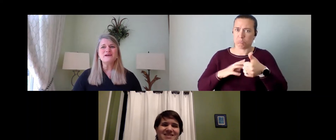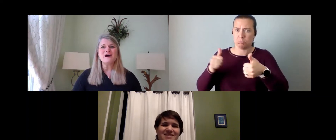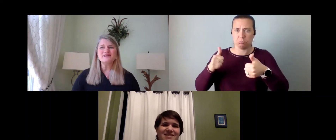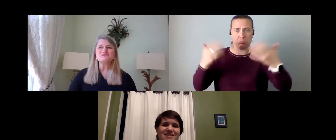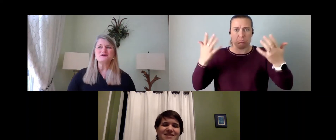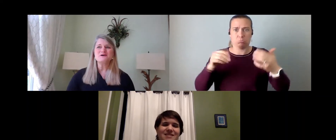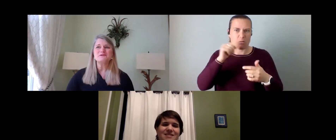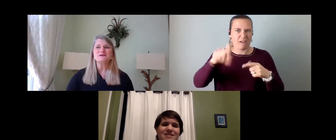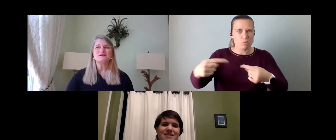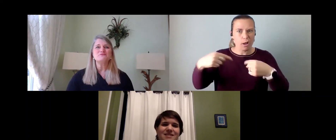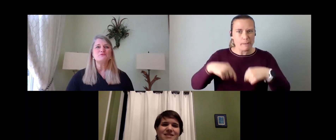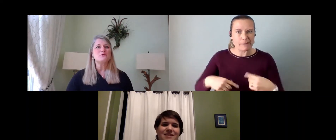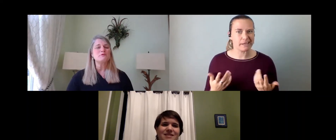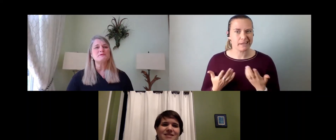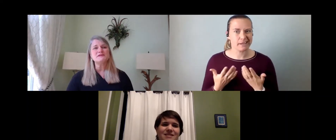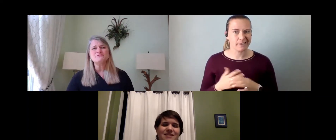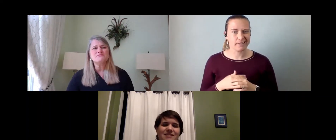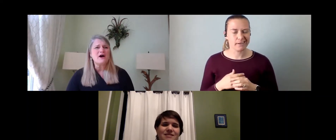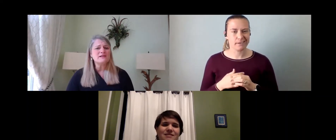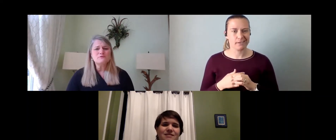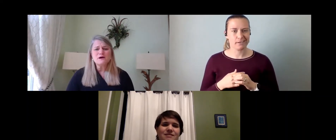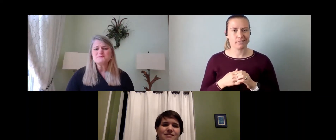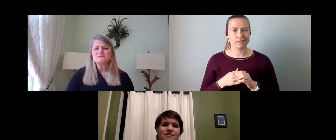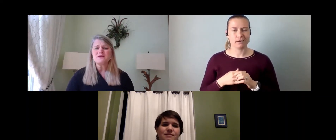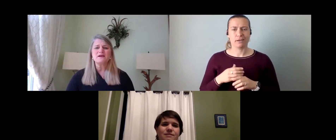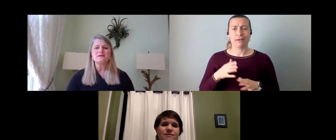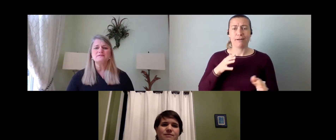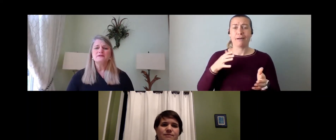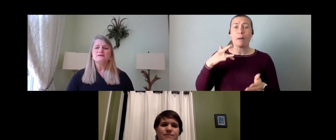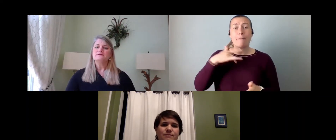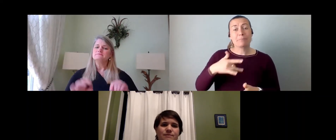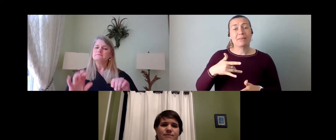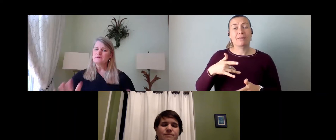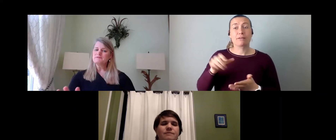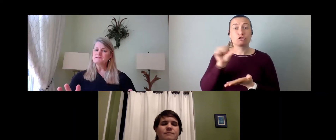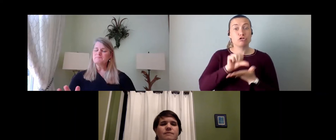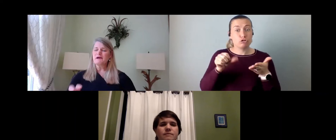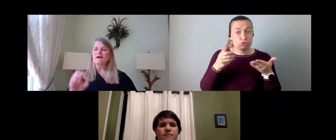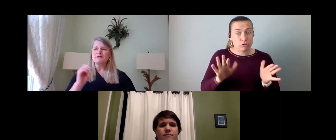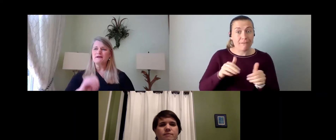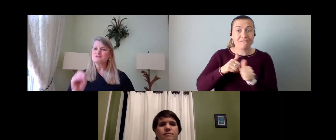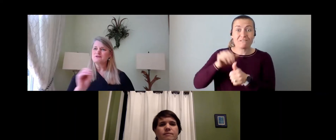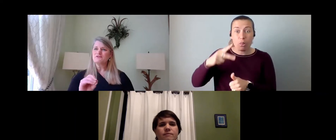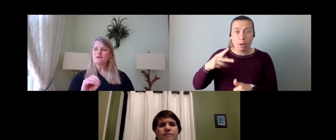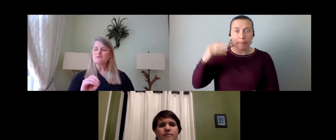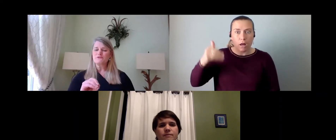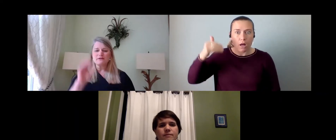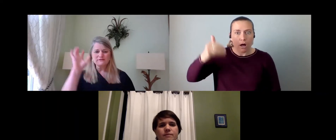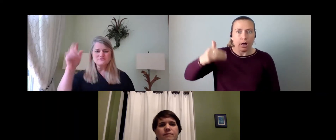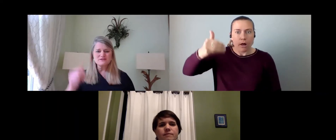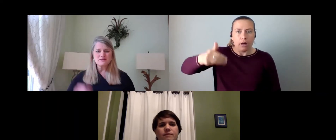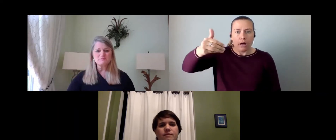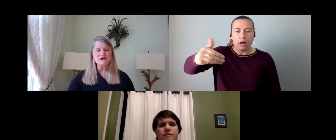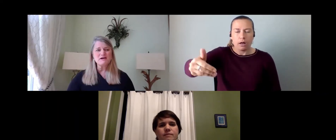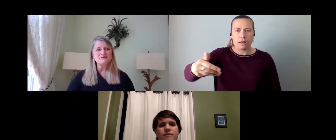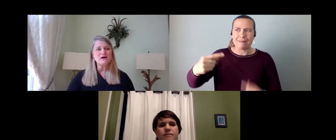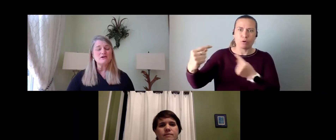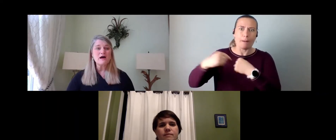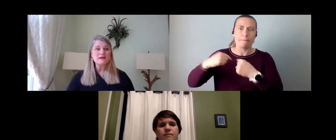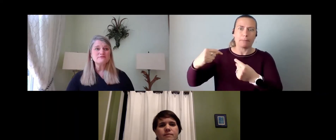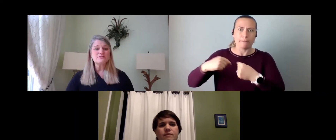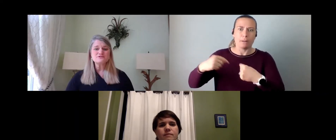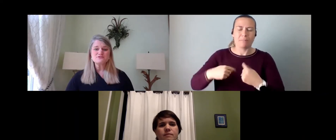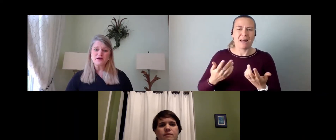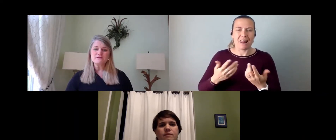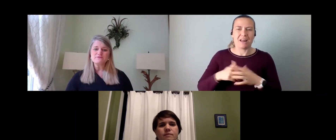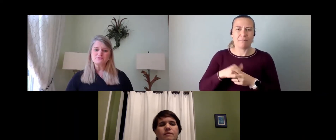Really not have to come in for repeated follow-ups. And let me step back. I actually have another thought that just came to mind. A